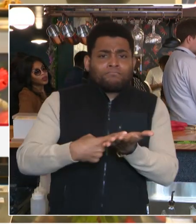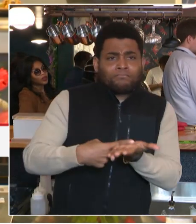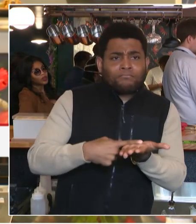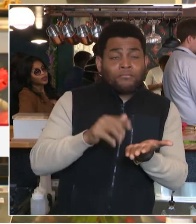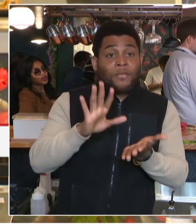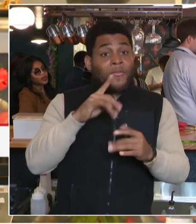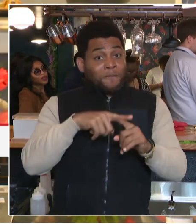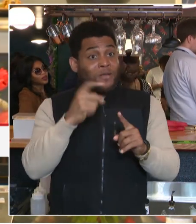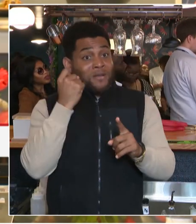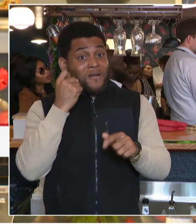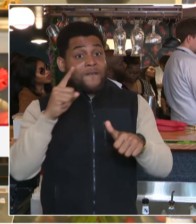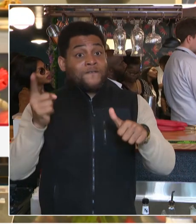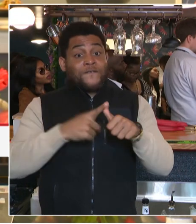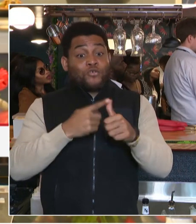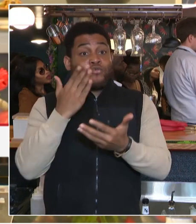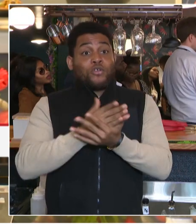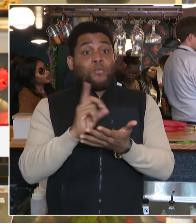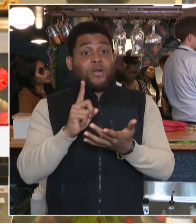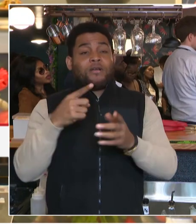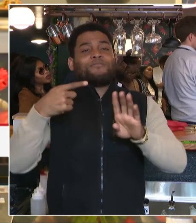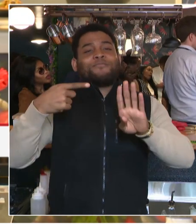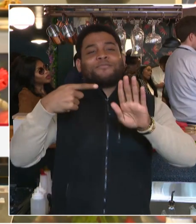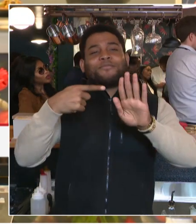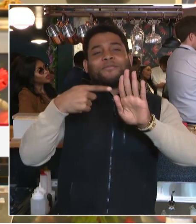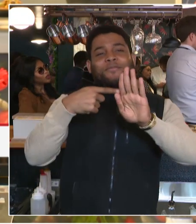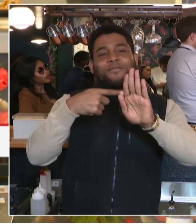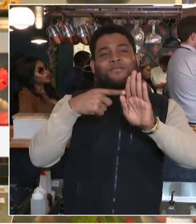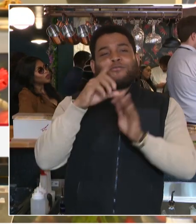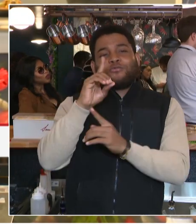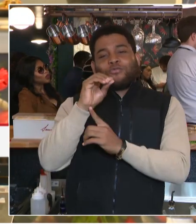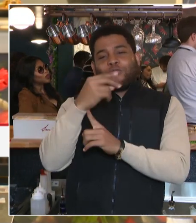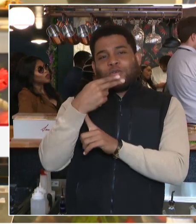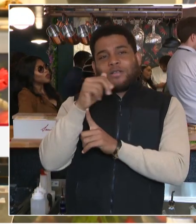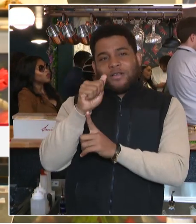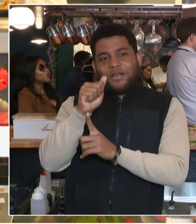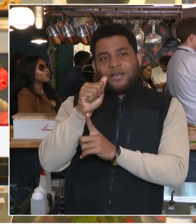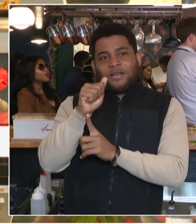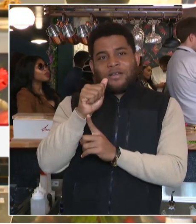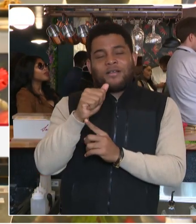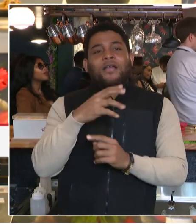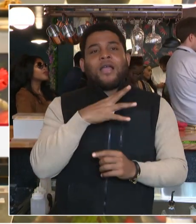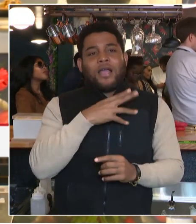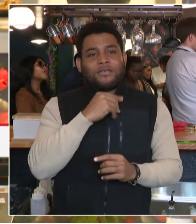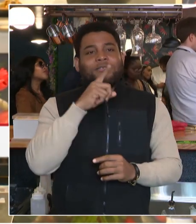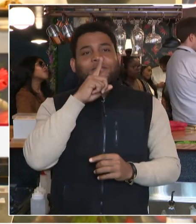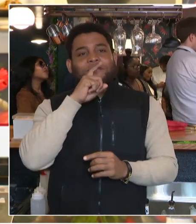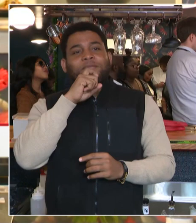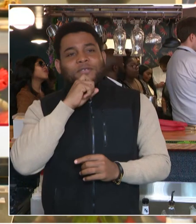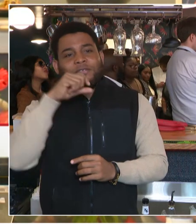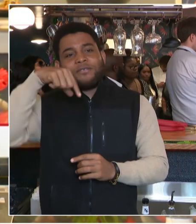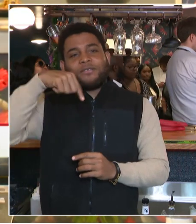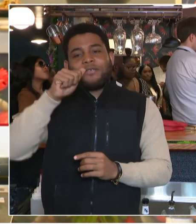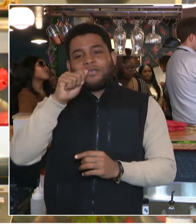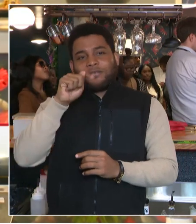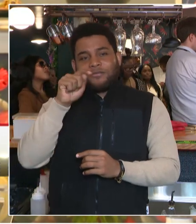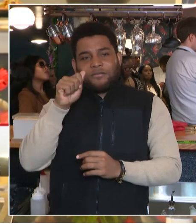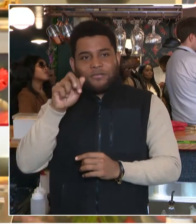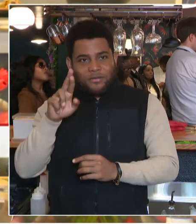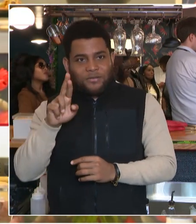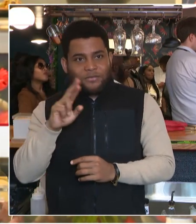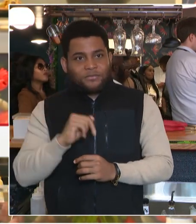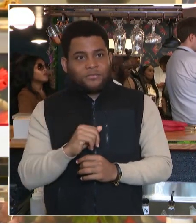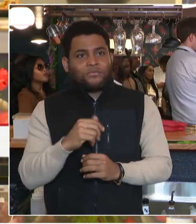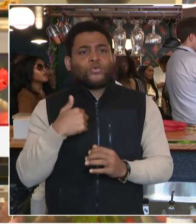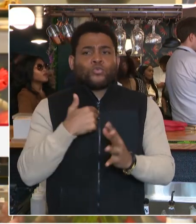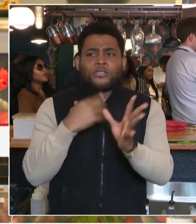Qatar, and the focus of those 2 days were investment meetings. And I think most know that we